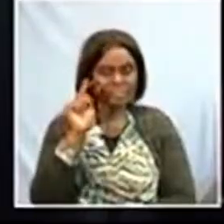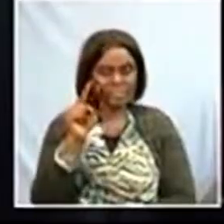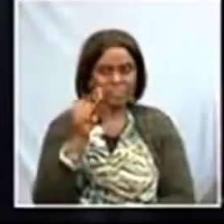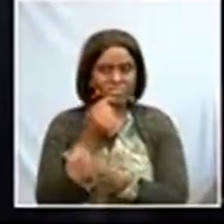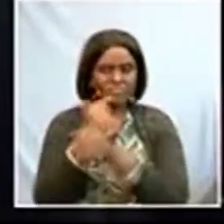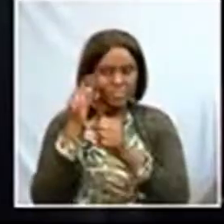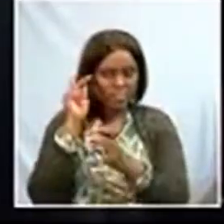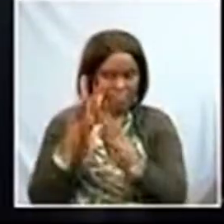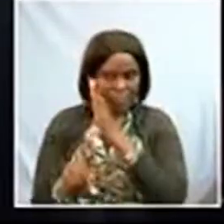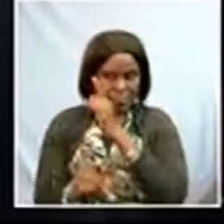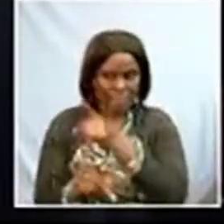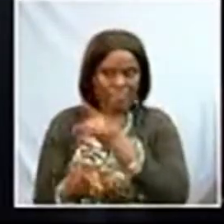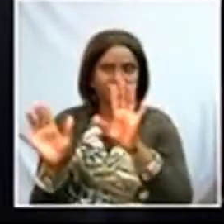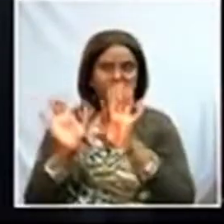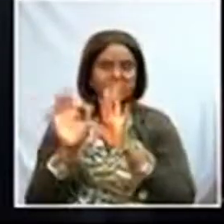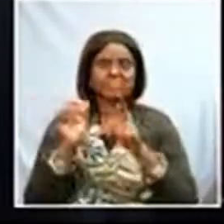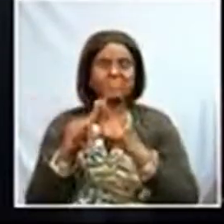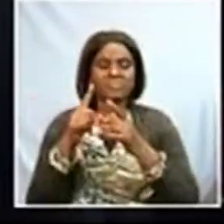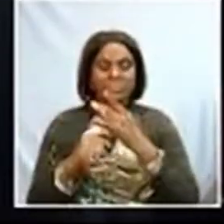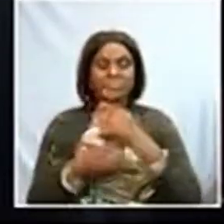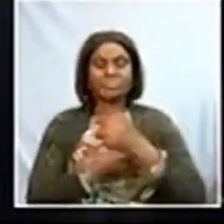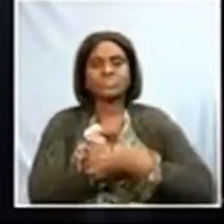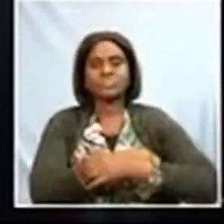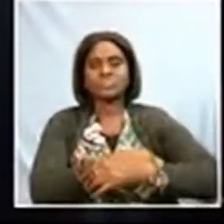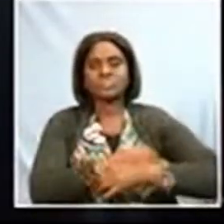them. It's meant to